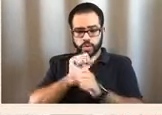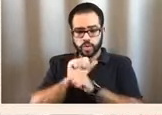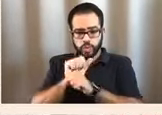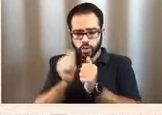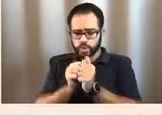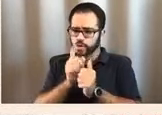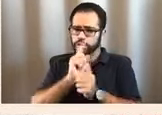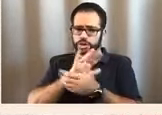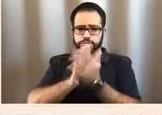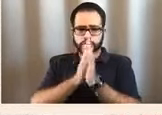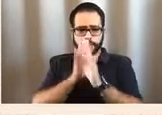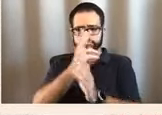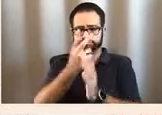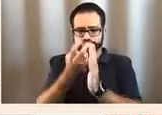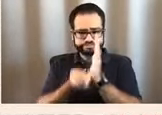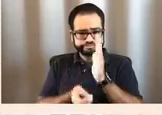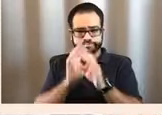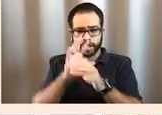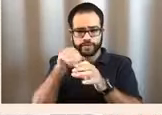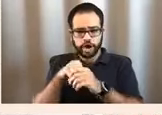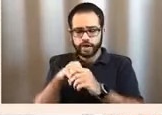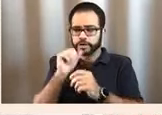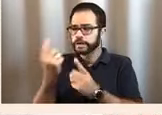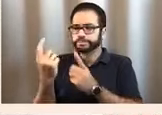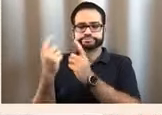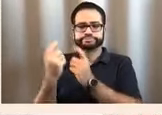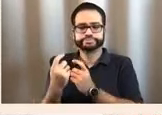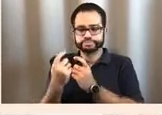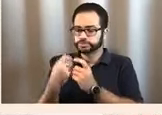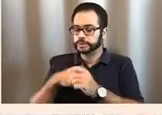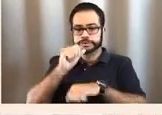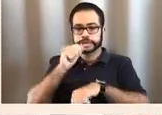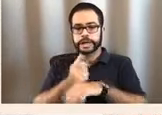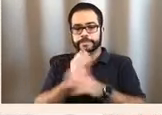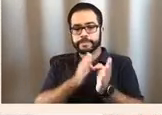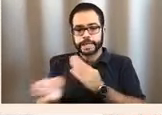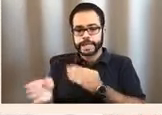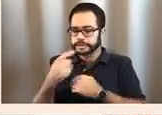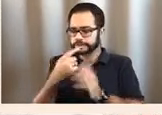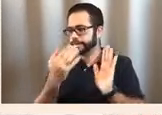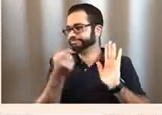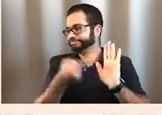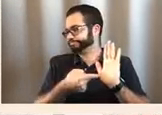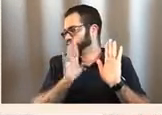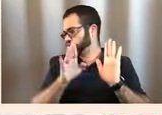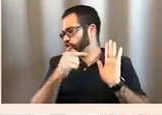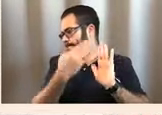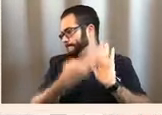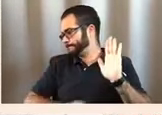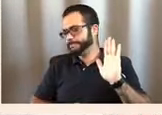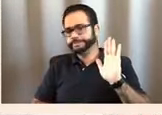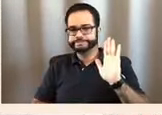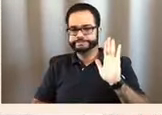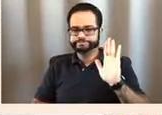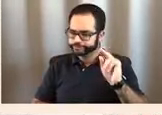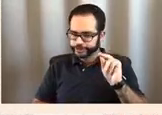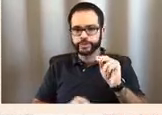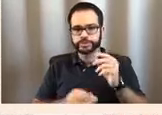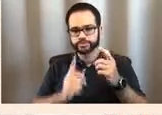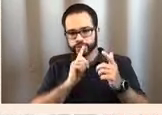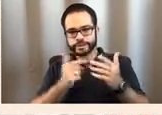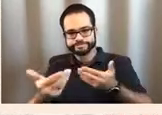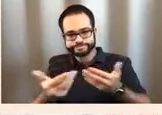It's not that they come sit in our office and we make a plan and tell them this is what you're going to want to do. And there's a quote